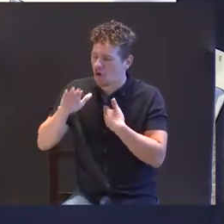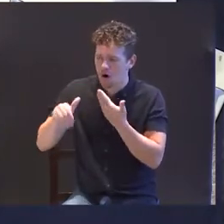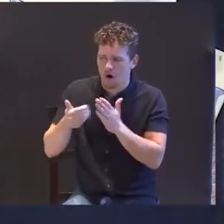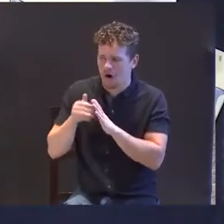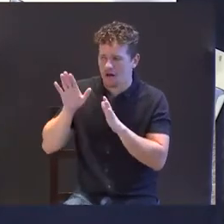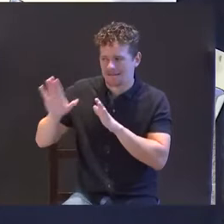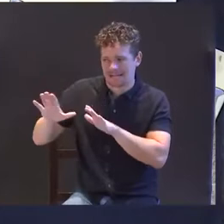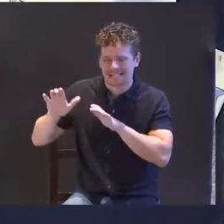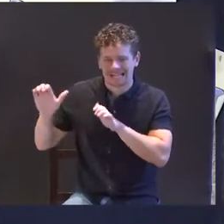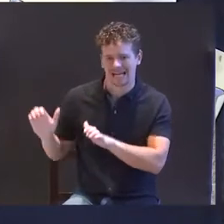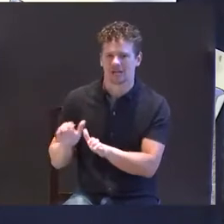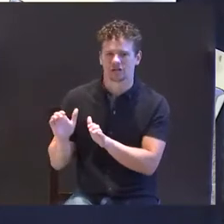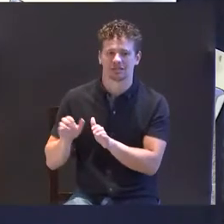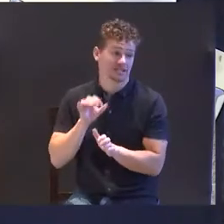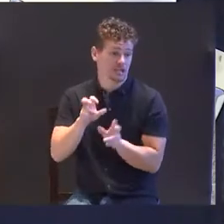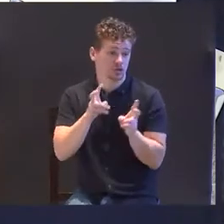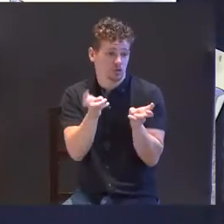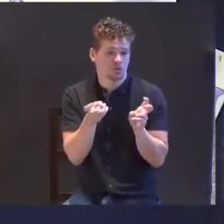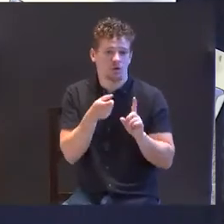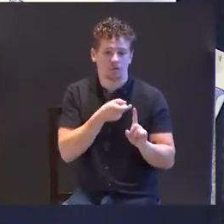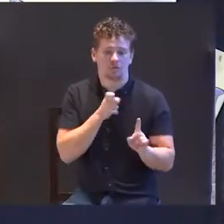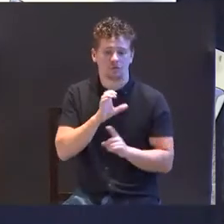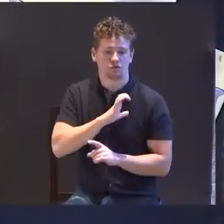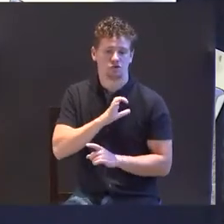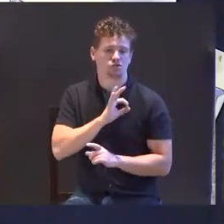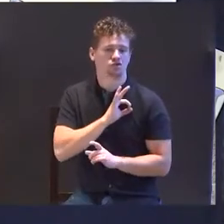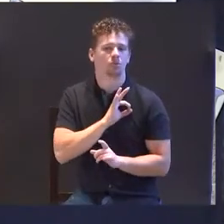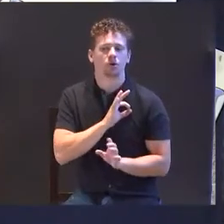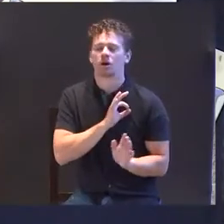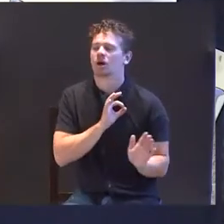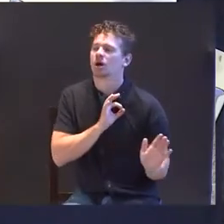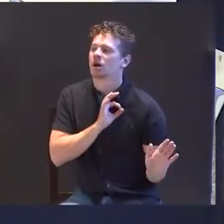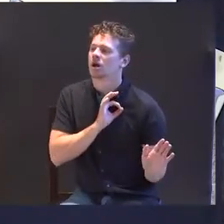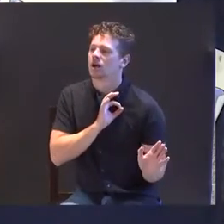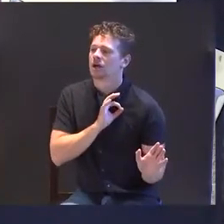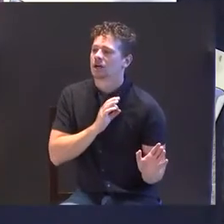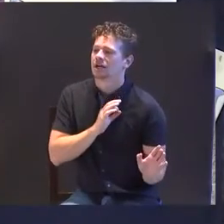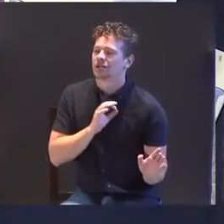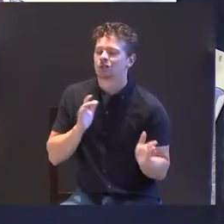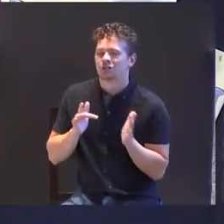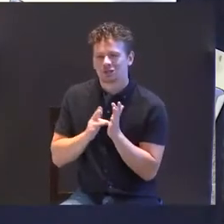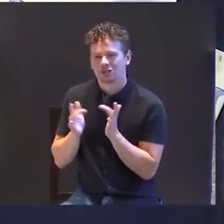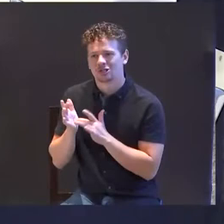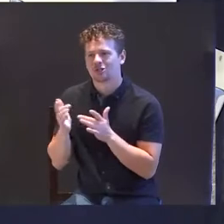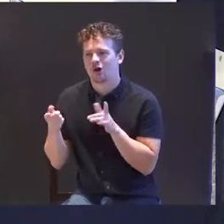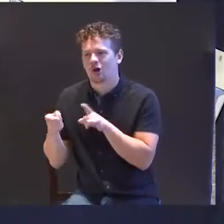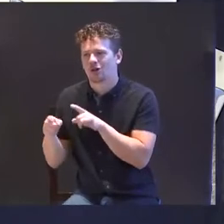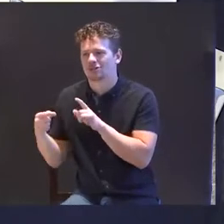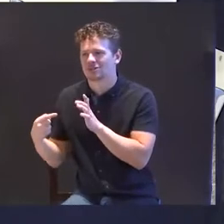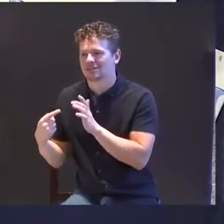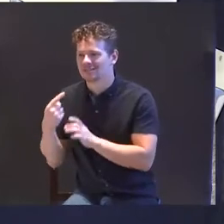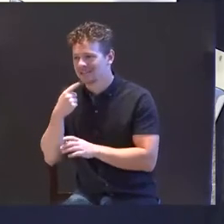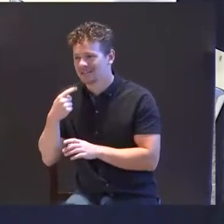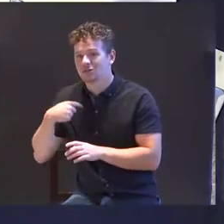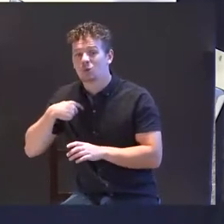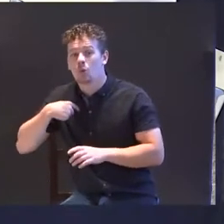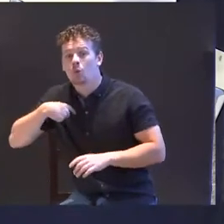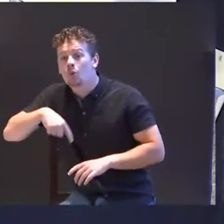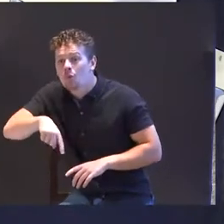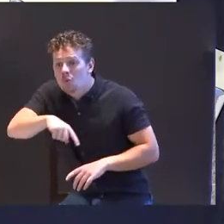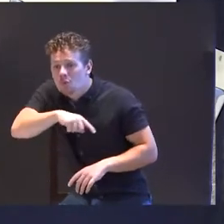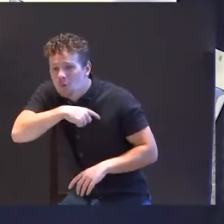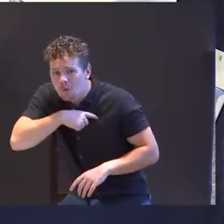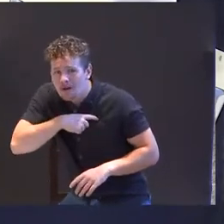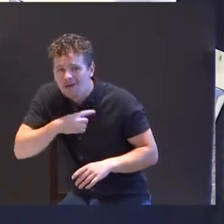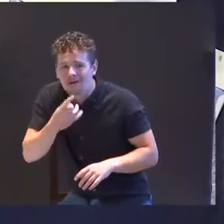according to Charles Fillmore. And guess what? But Jesus says also what? That we are the light of the world. That